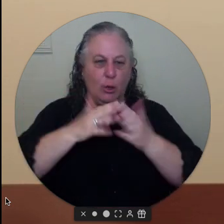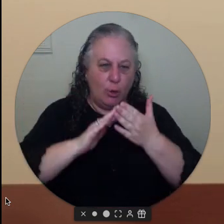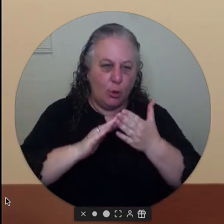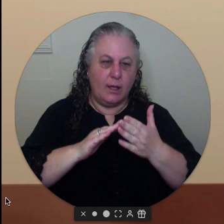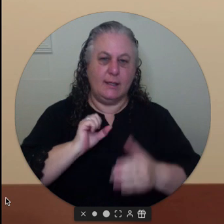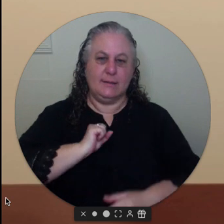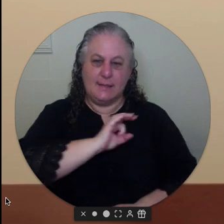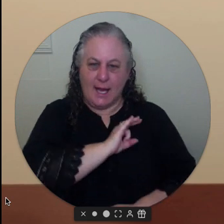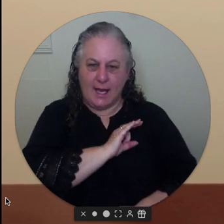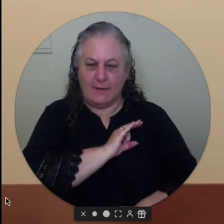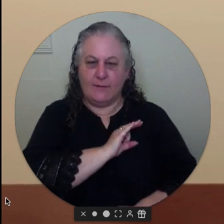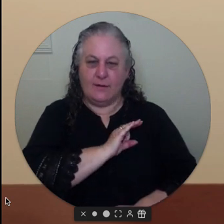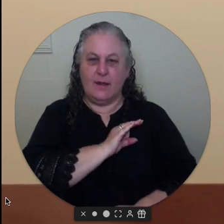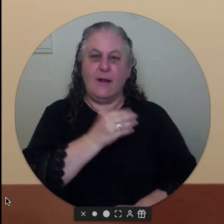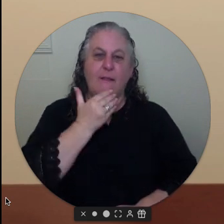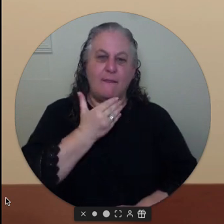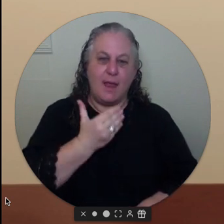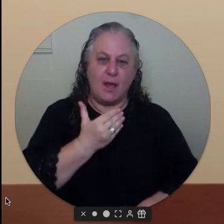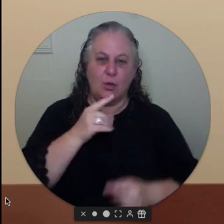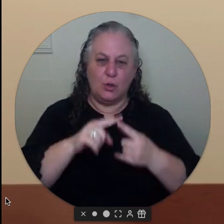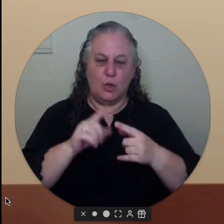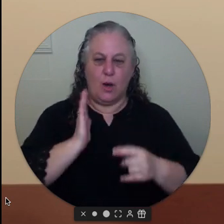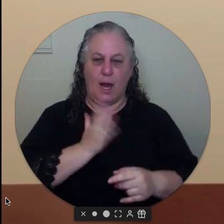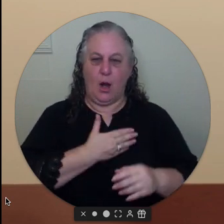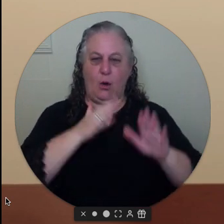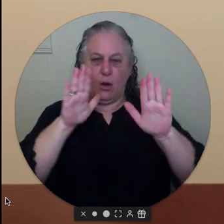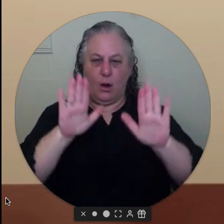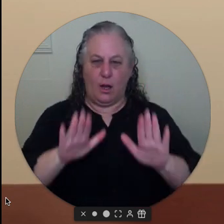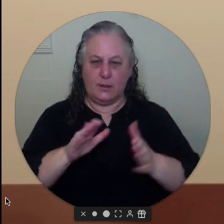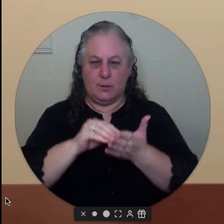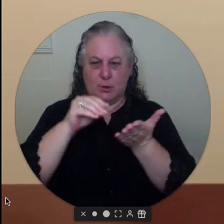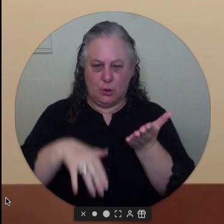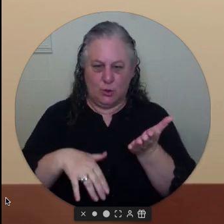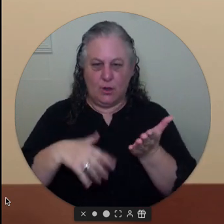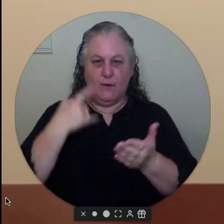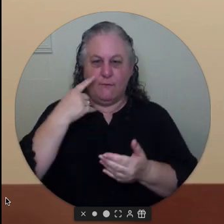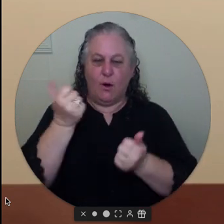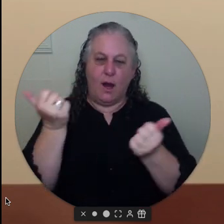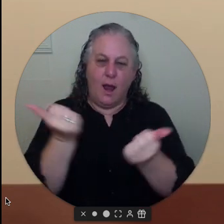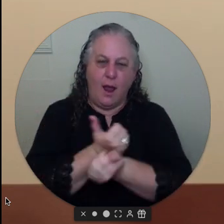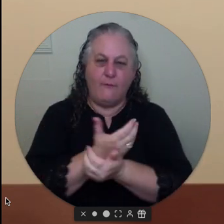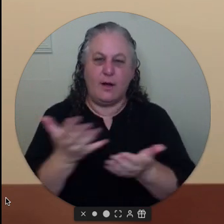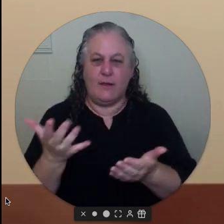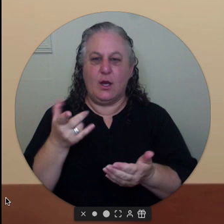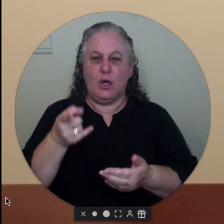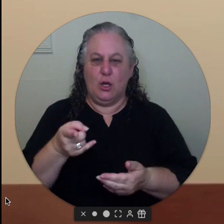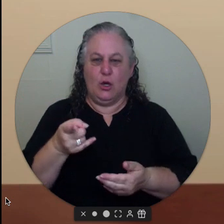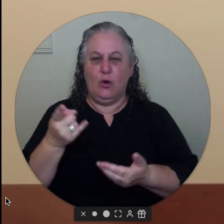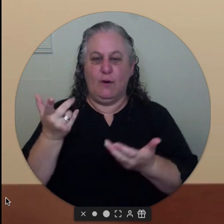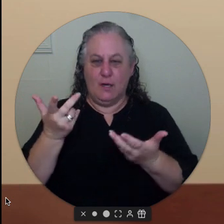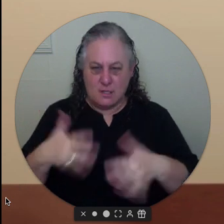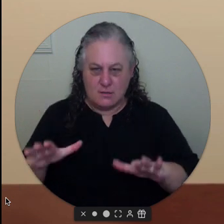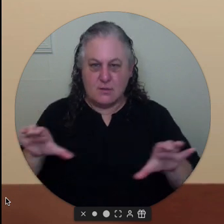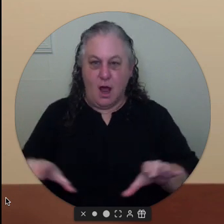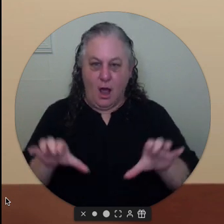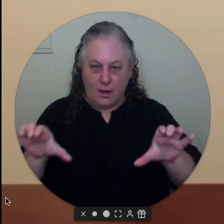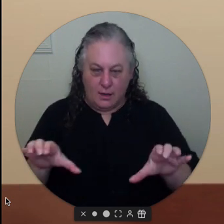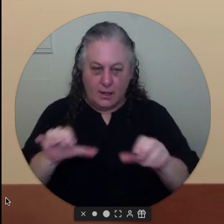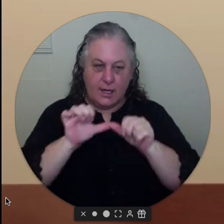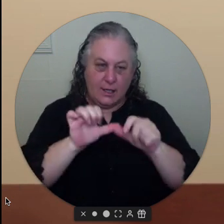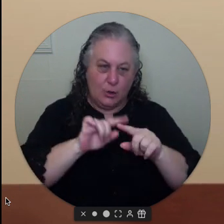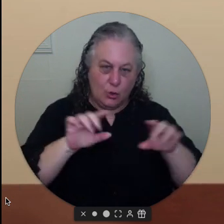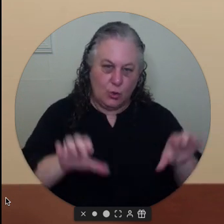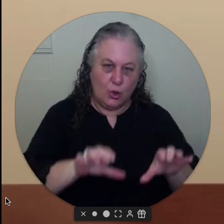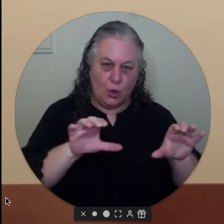members. And absolutely thank you to our amazing students for everything that you have done, that you continue to